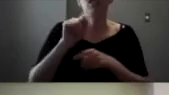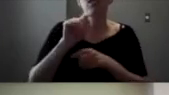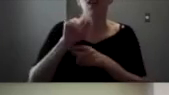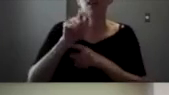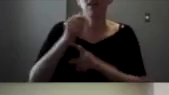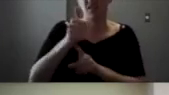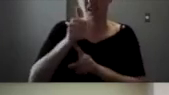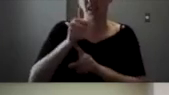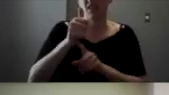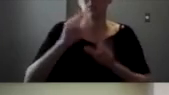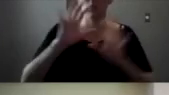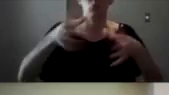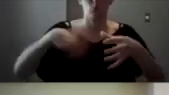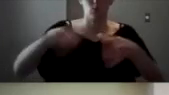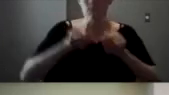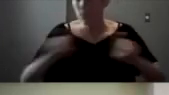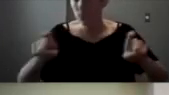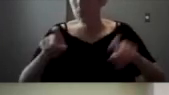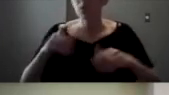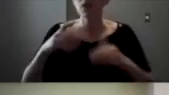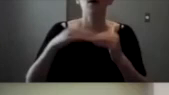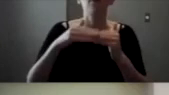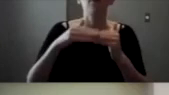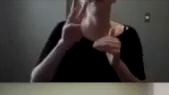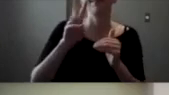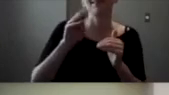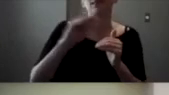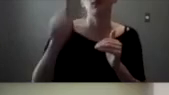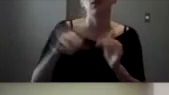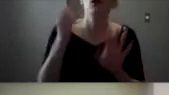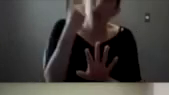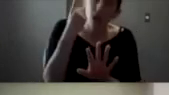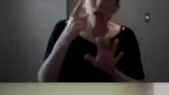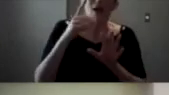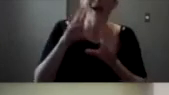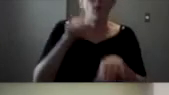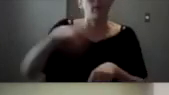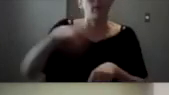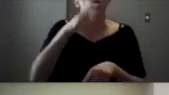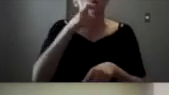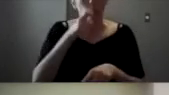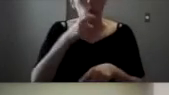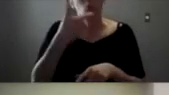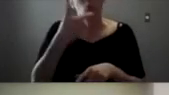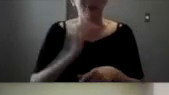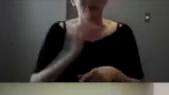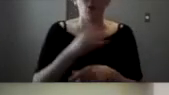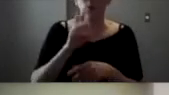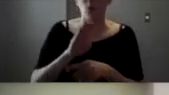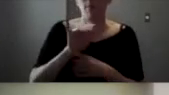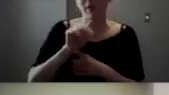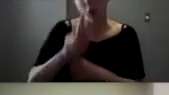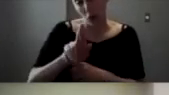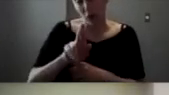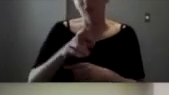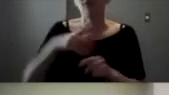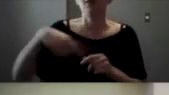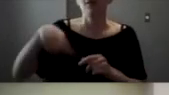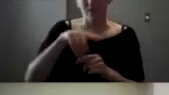X providers, at least that tuned into our webinars, are still providing IUD and implant services on